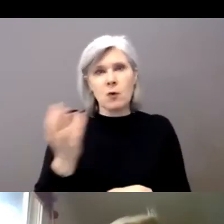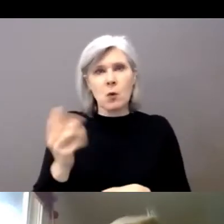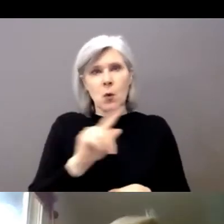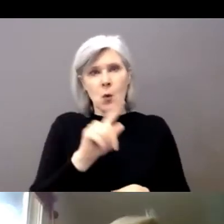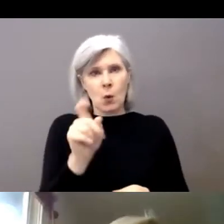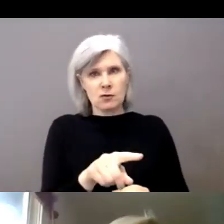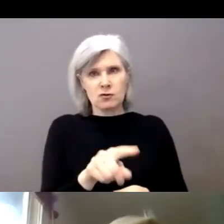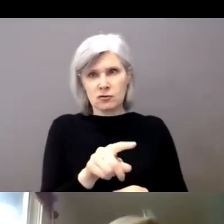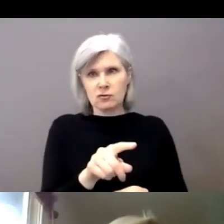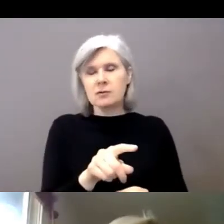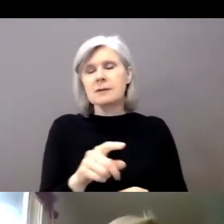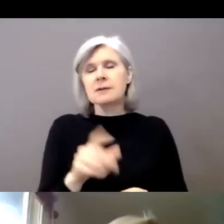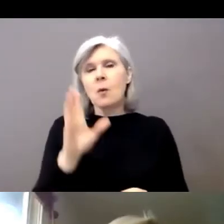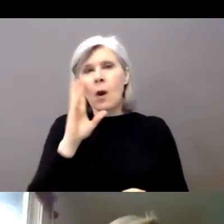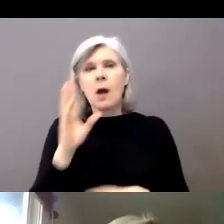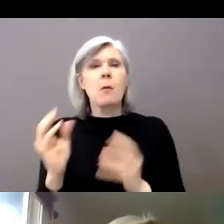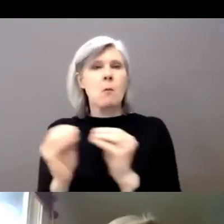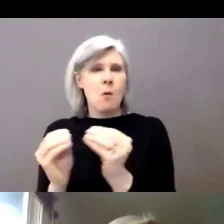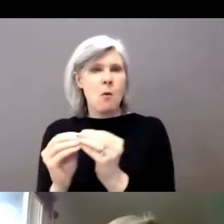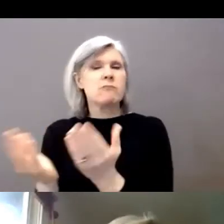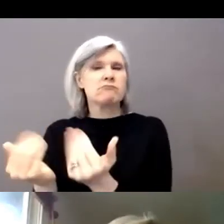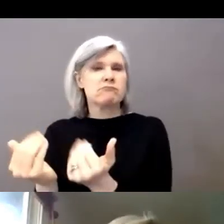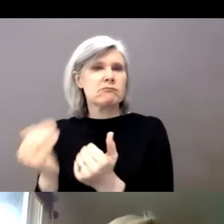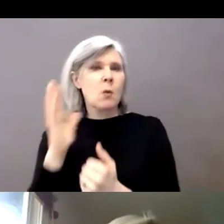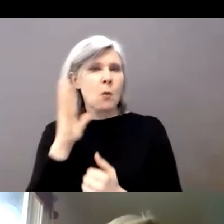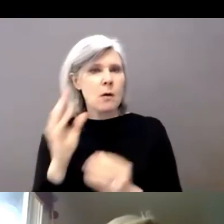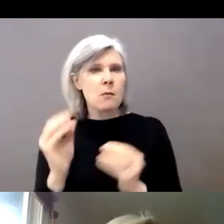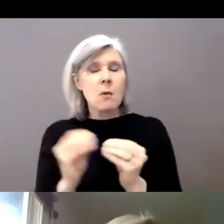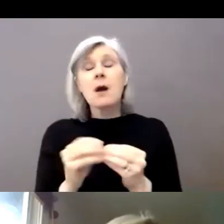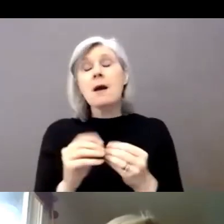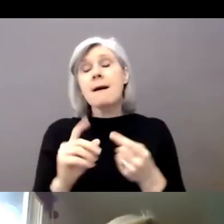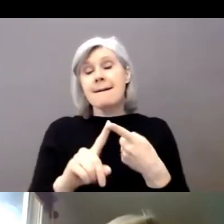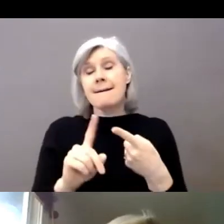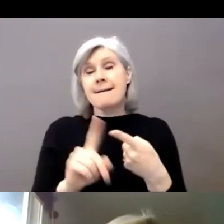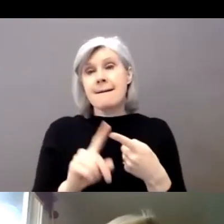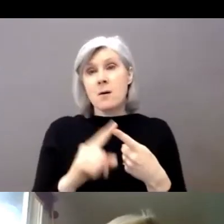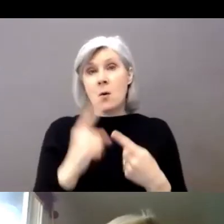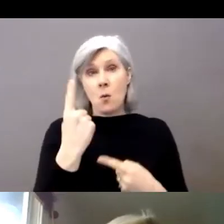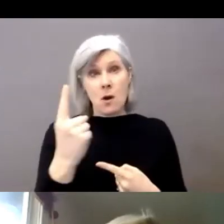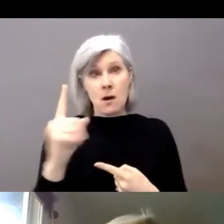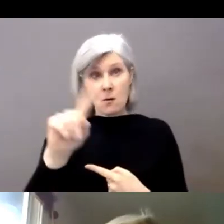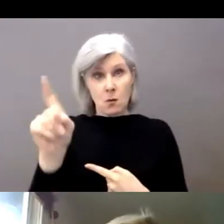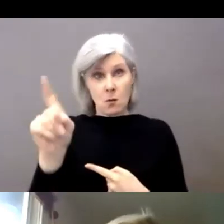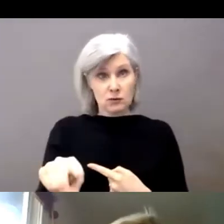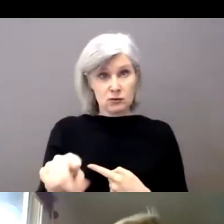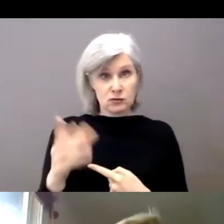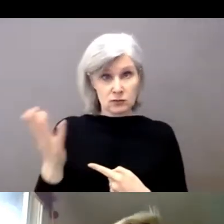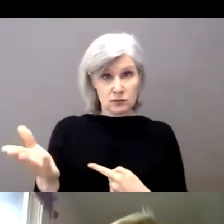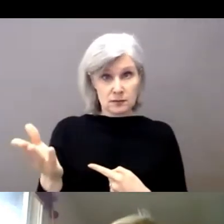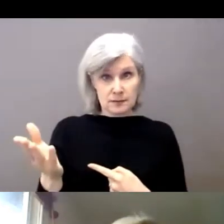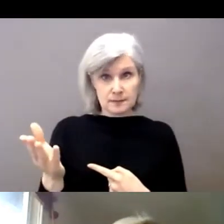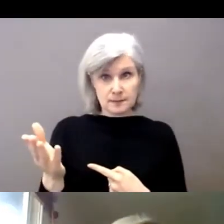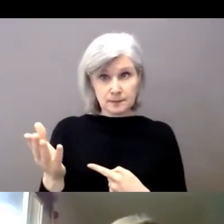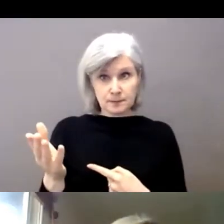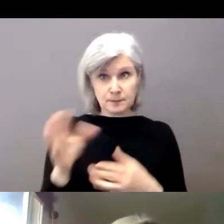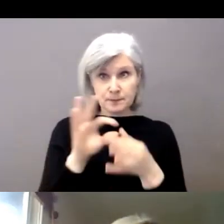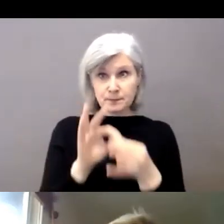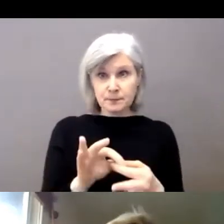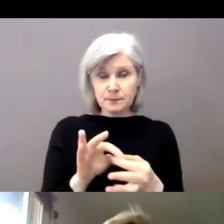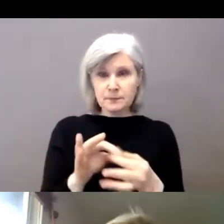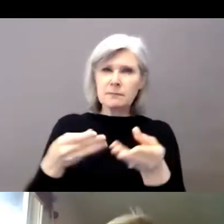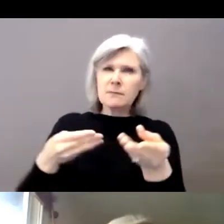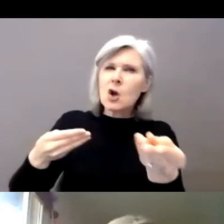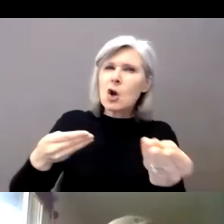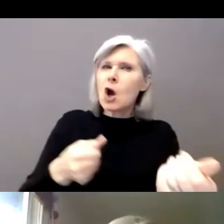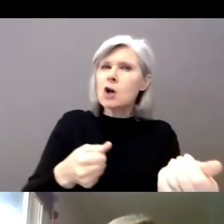minutes. There was one question that I saw, which was related to the healthcare costs and